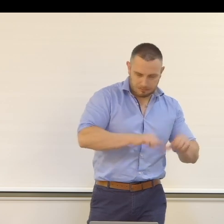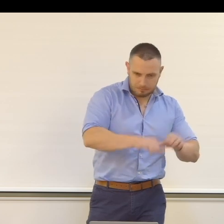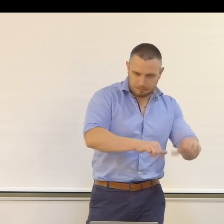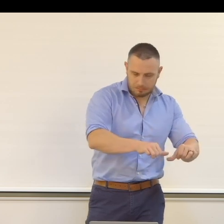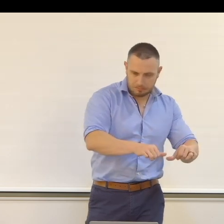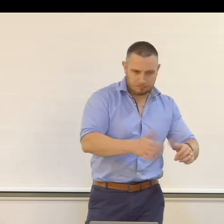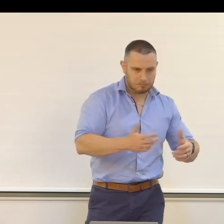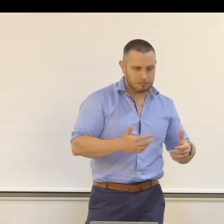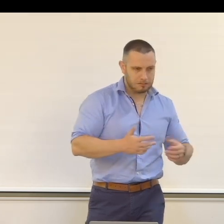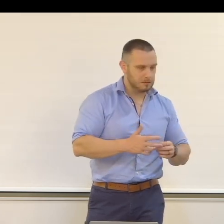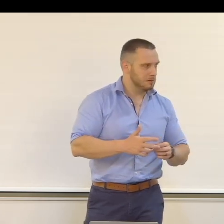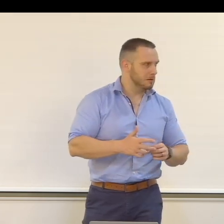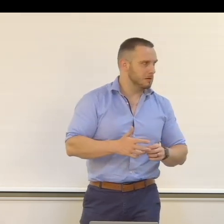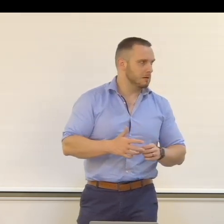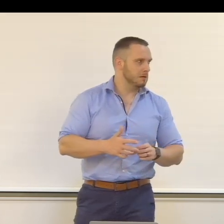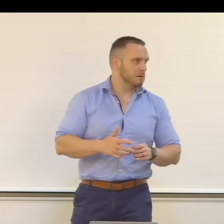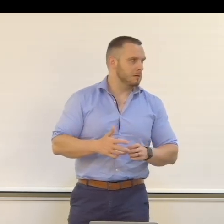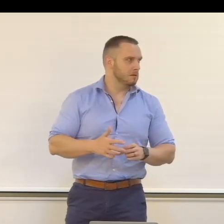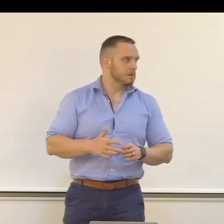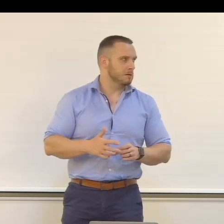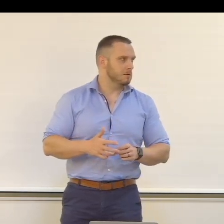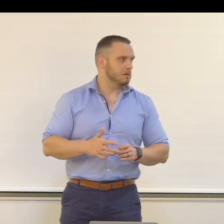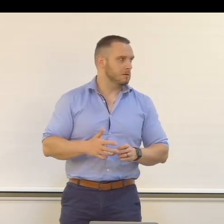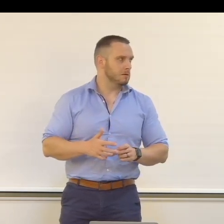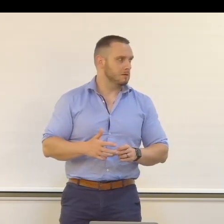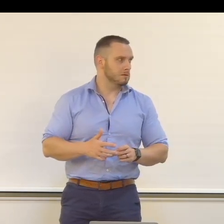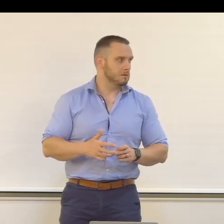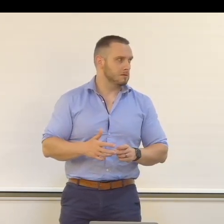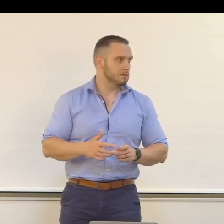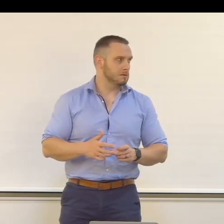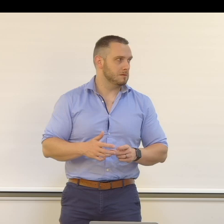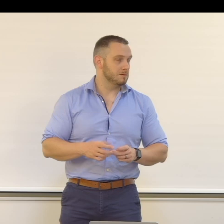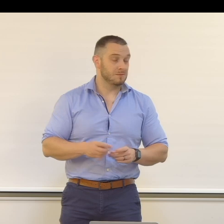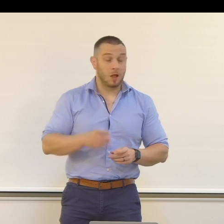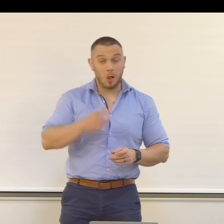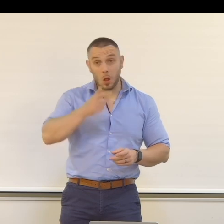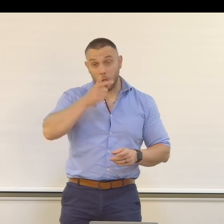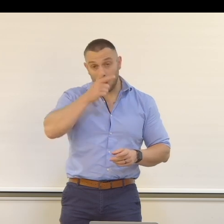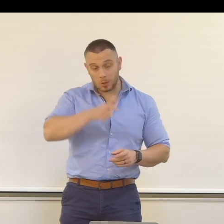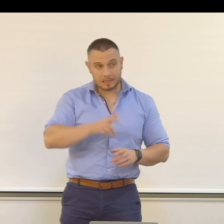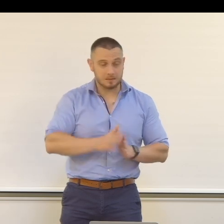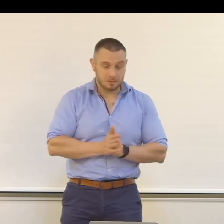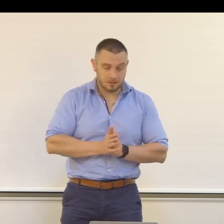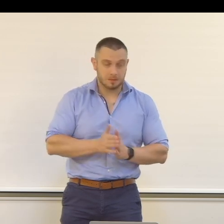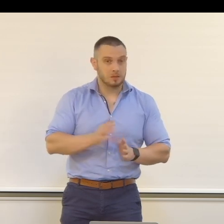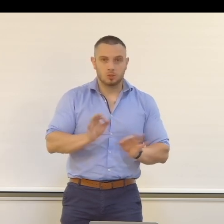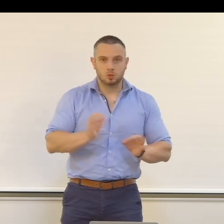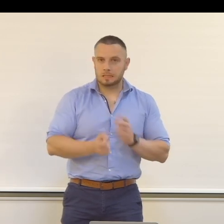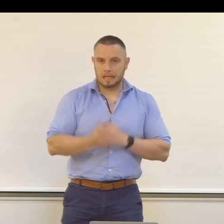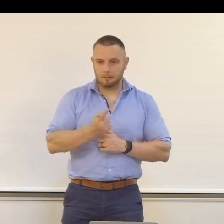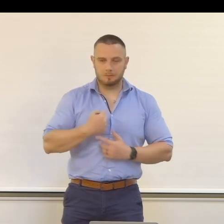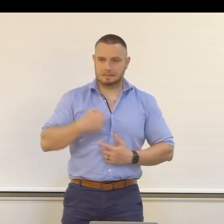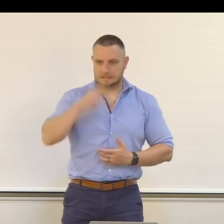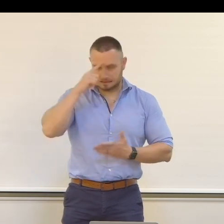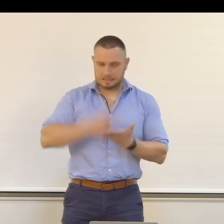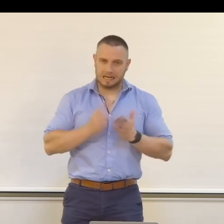have over a long period with the family? Luckily enough, I didn't have to make a decision.